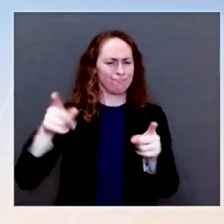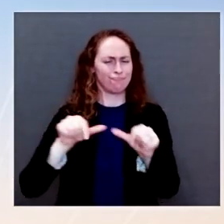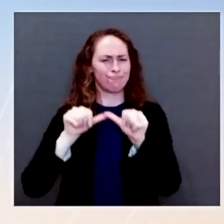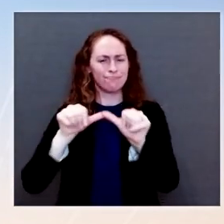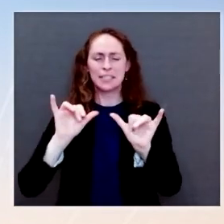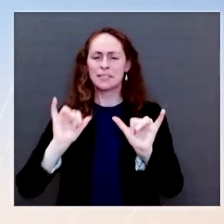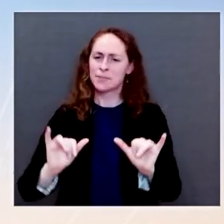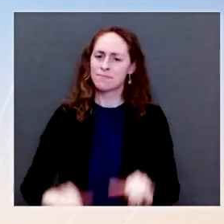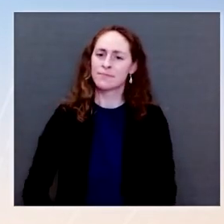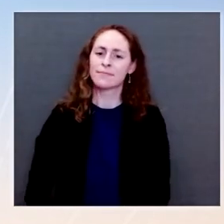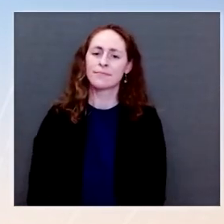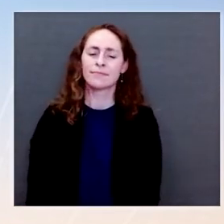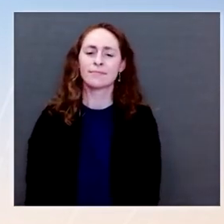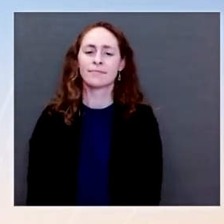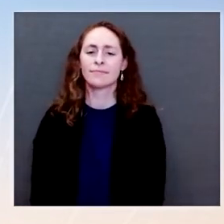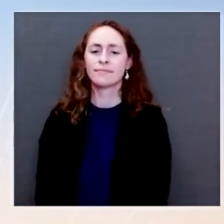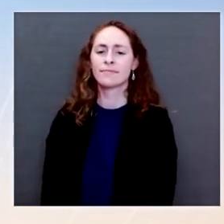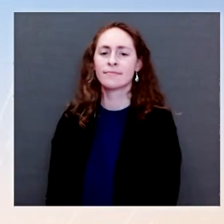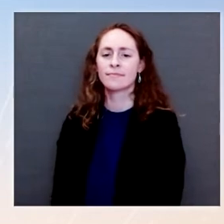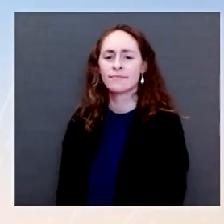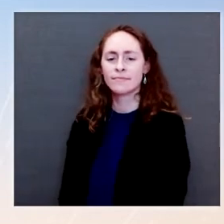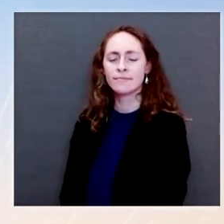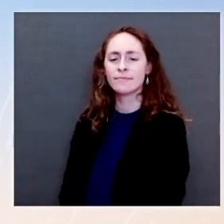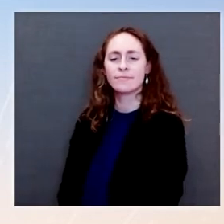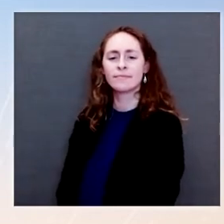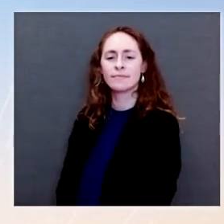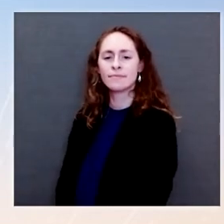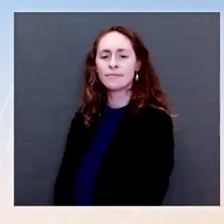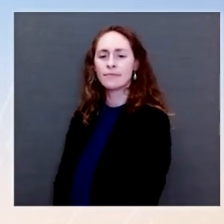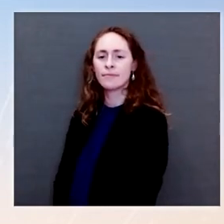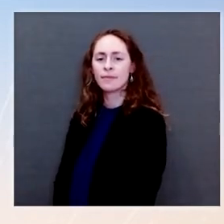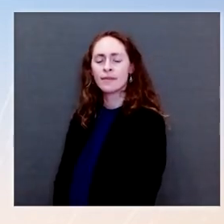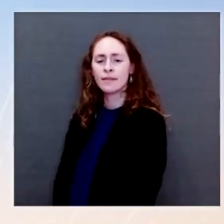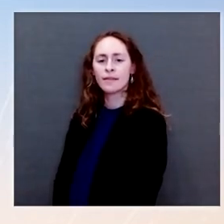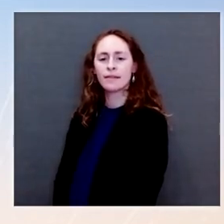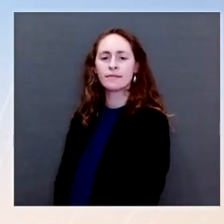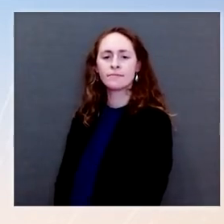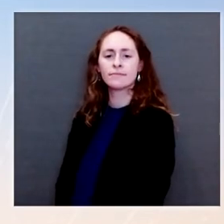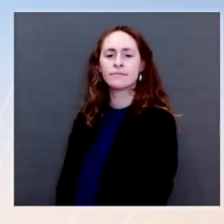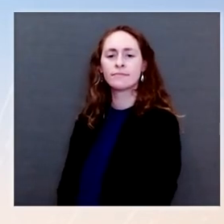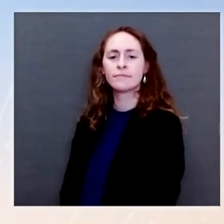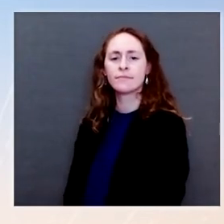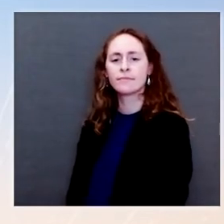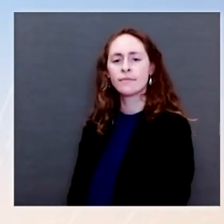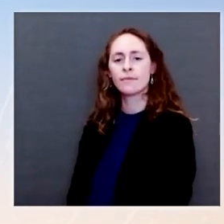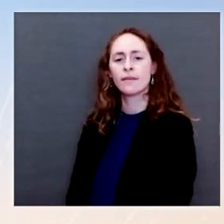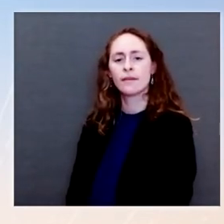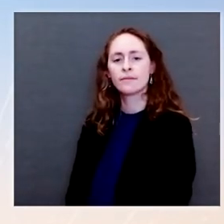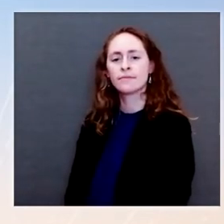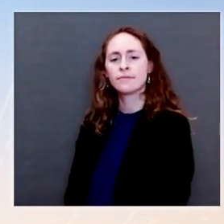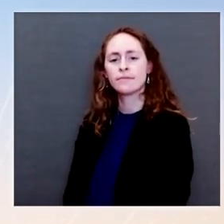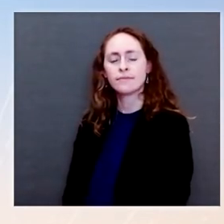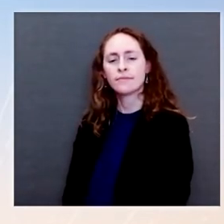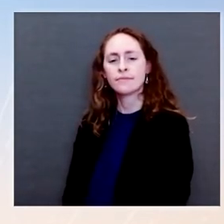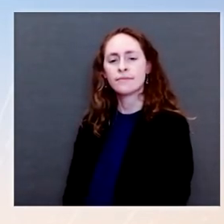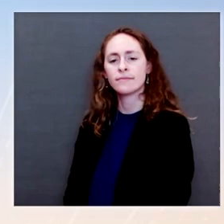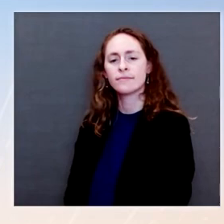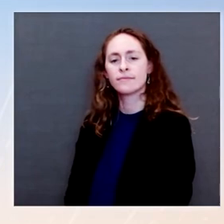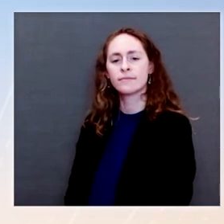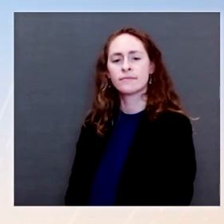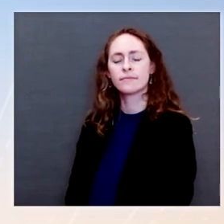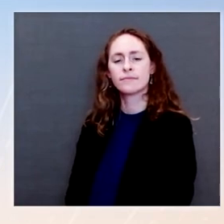diplomatic boycott? When they spoke a few weeks ago? Yes. Or before your announcement today. The Olympics were not a topic of discussion during that